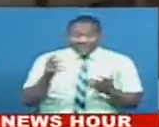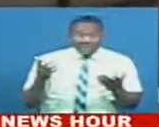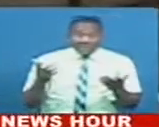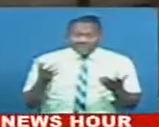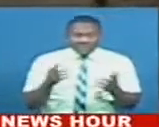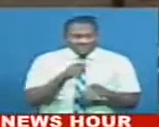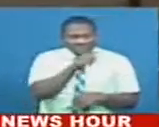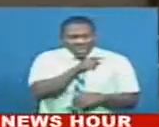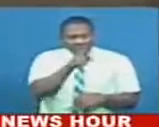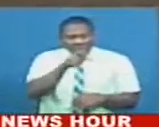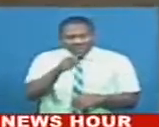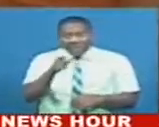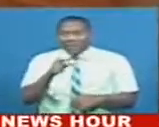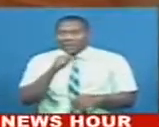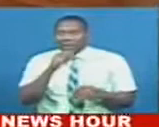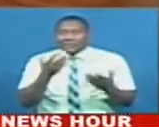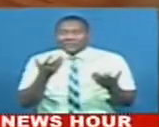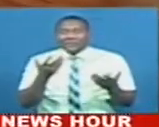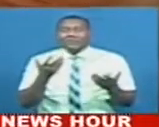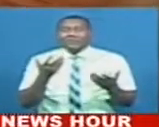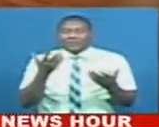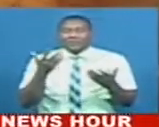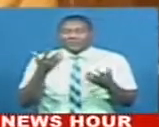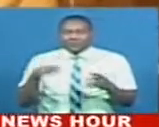their selected schools will be allowed into the